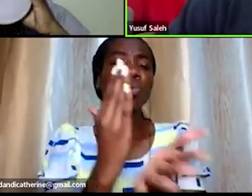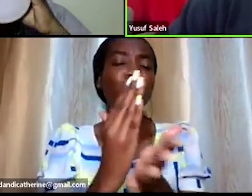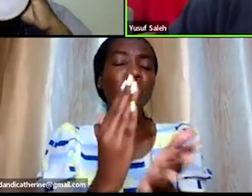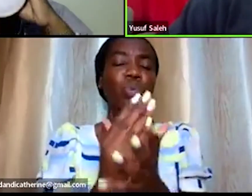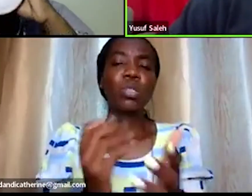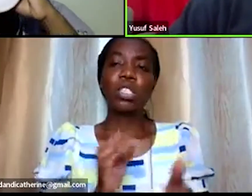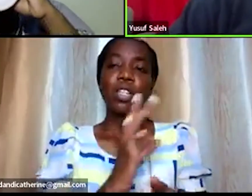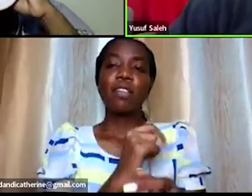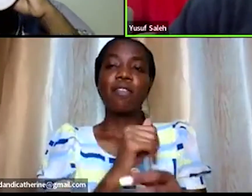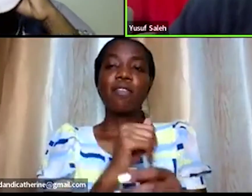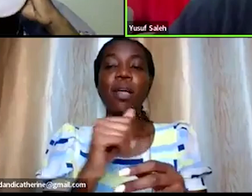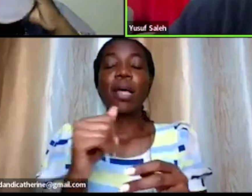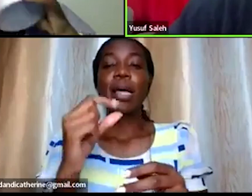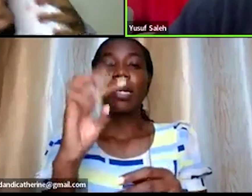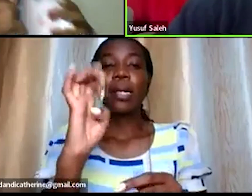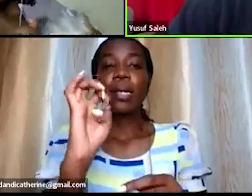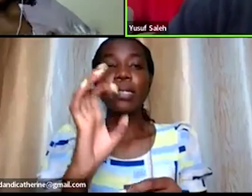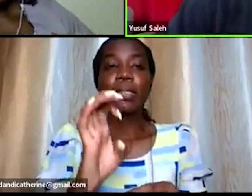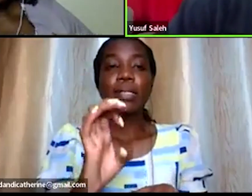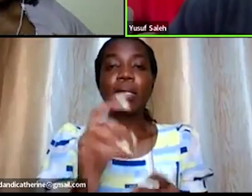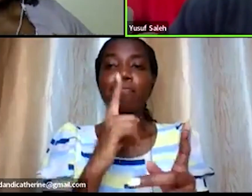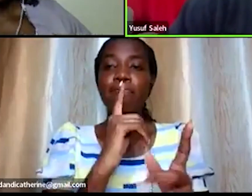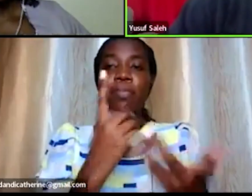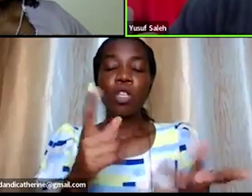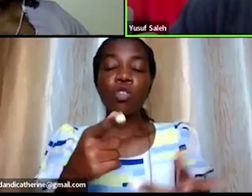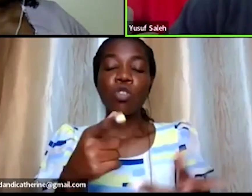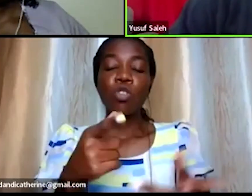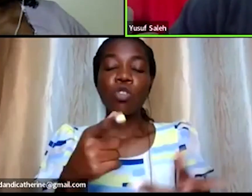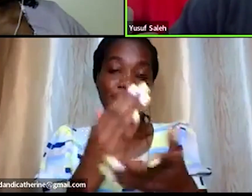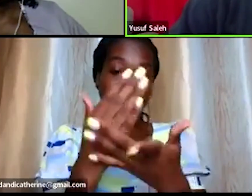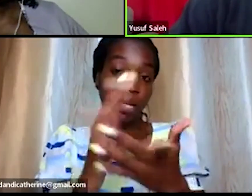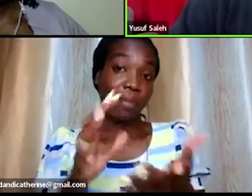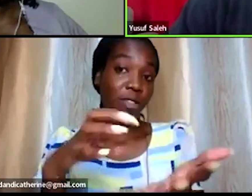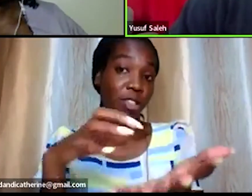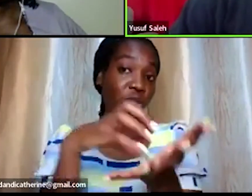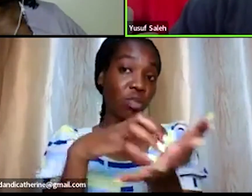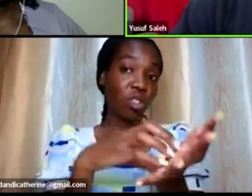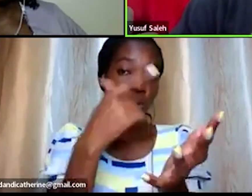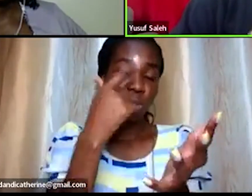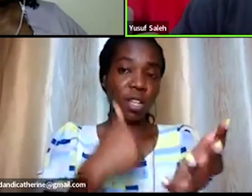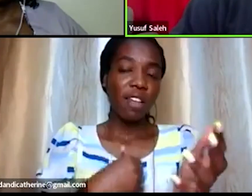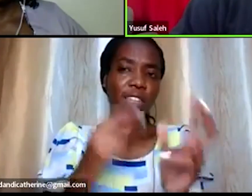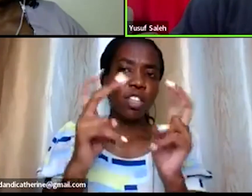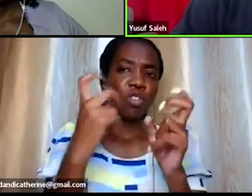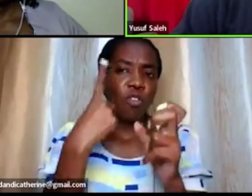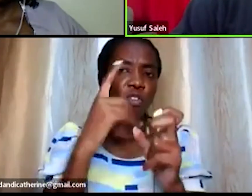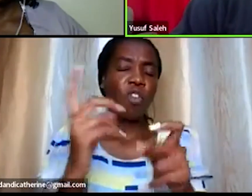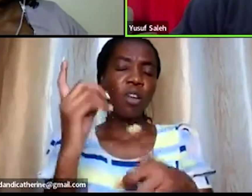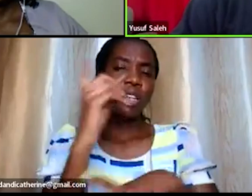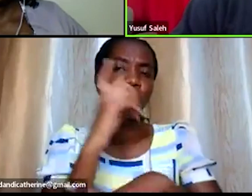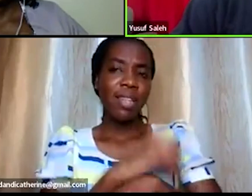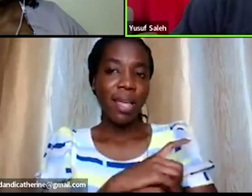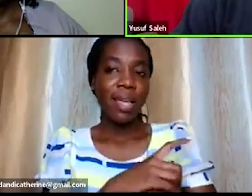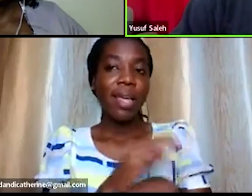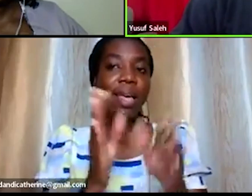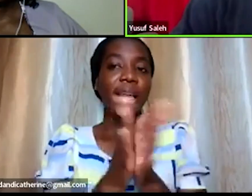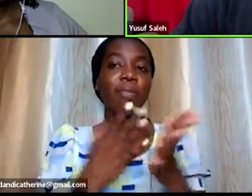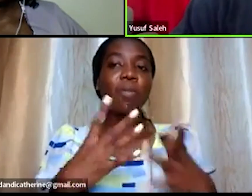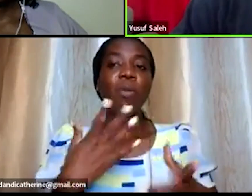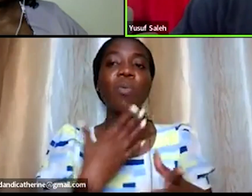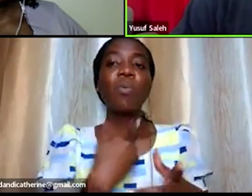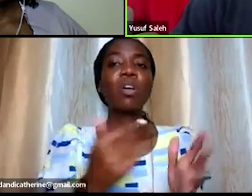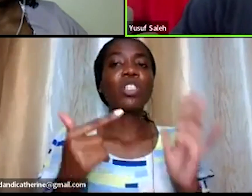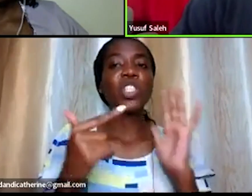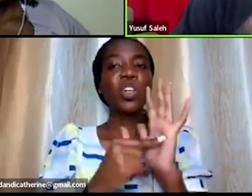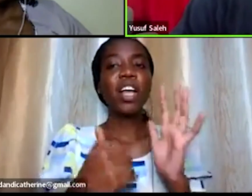saying, that you find in some situation, because there's an issue of day, people want to show where we have a